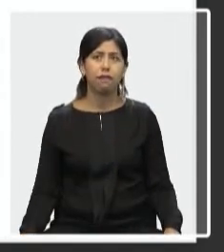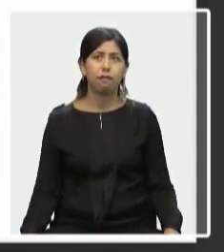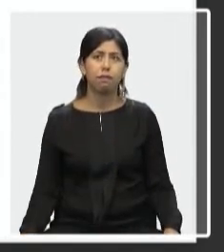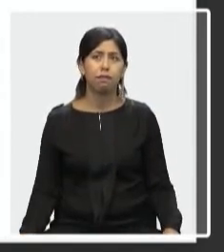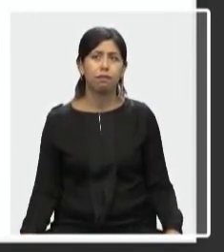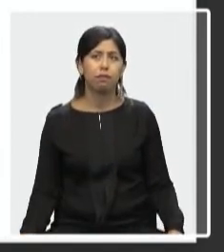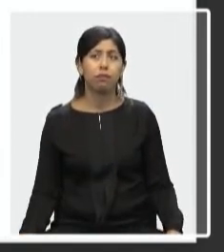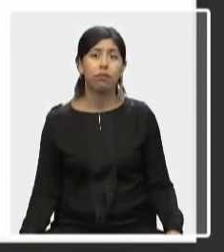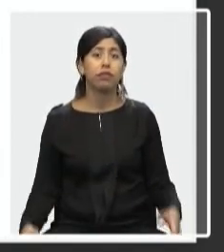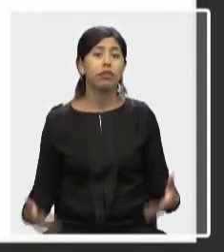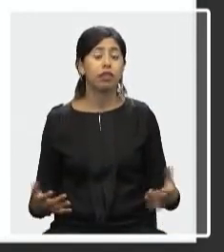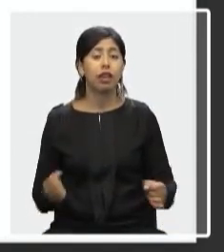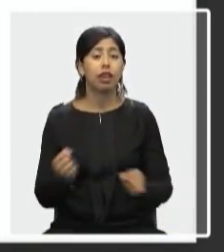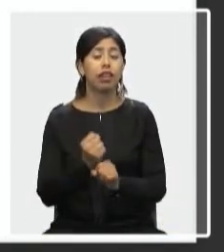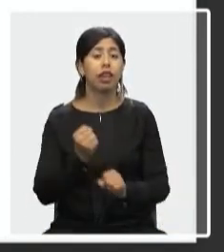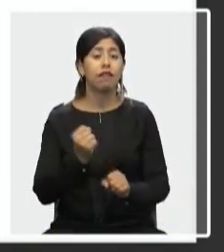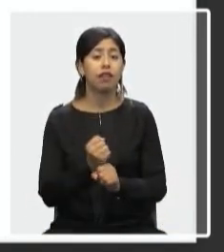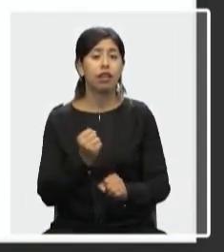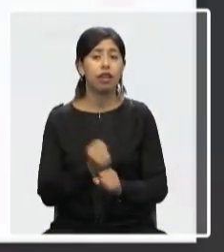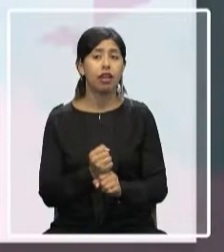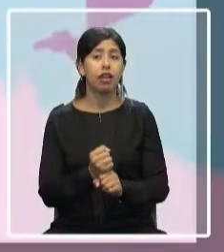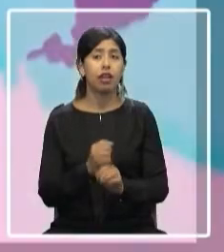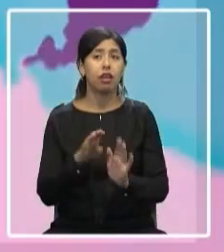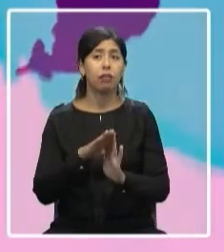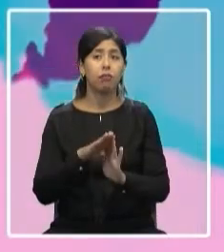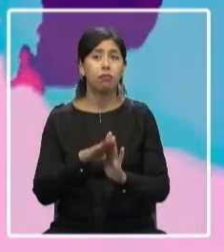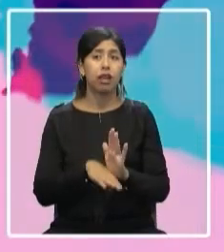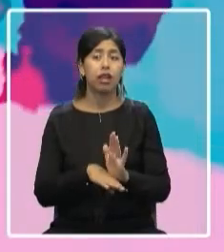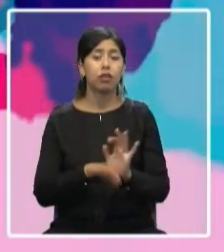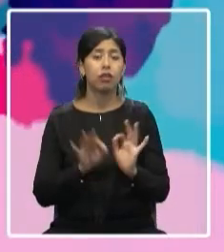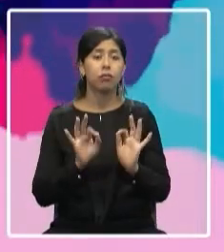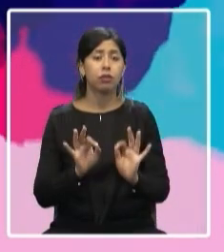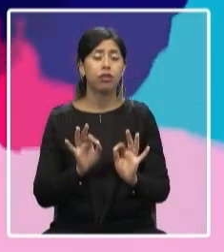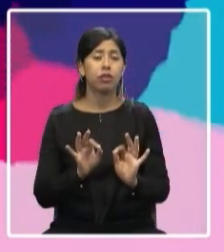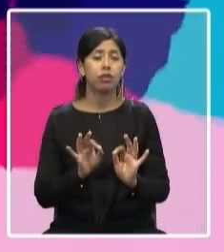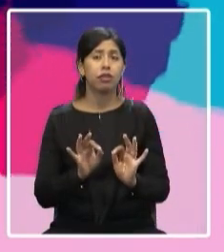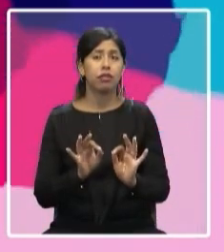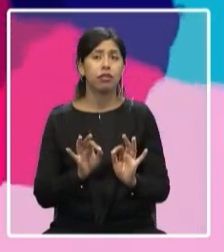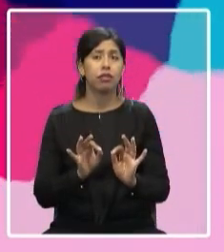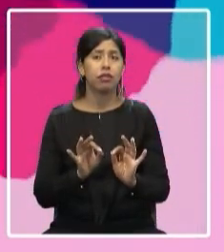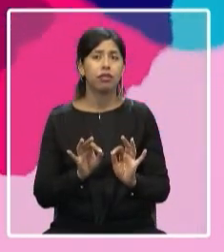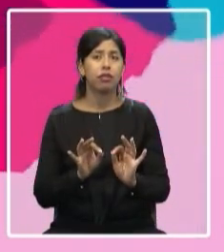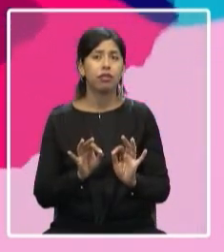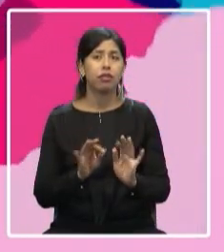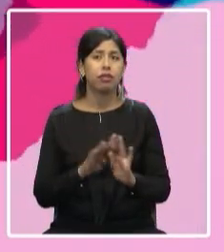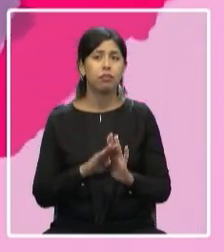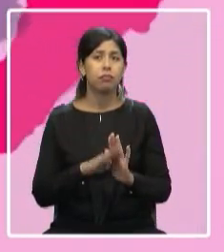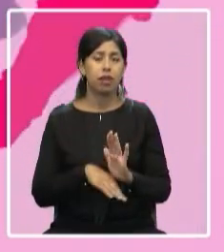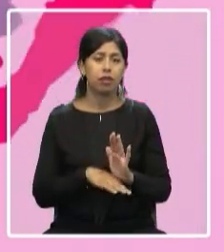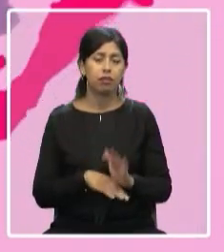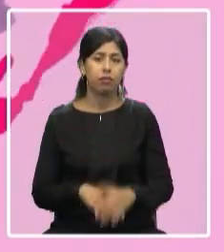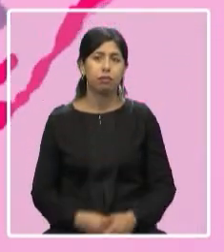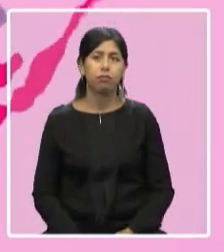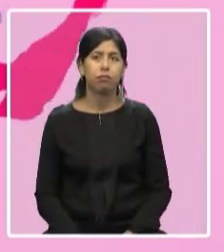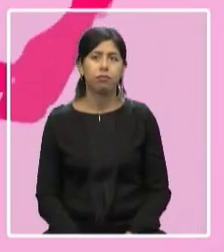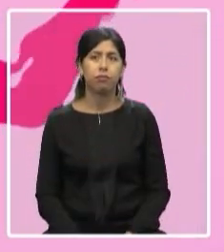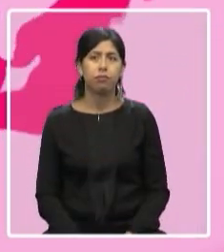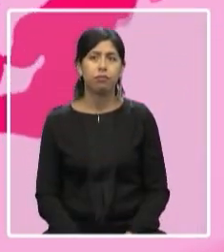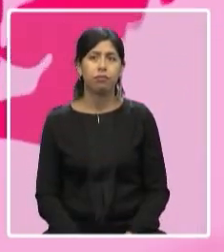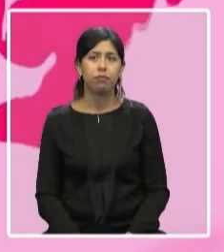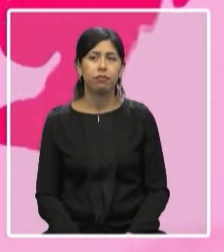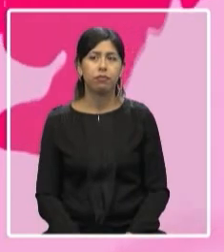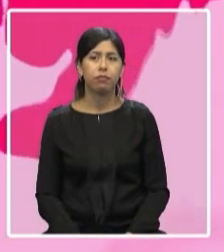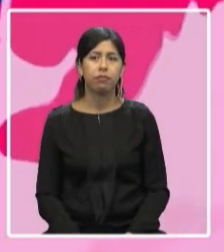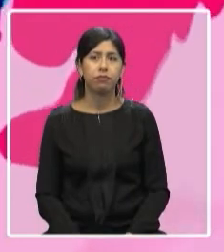So that brings us to a useful distinction between different forms of technological change and their interaction